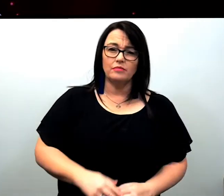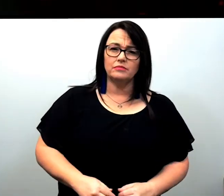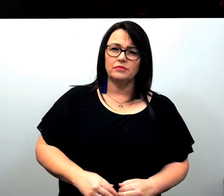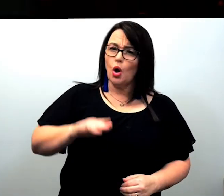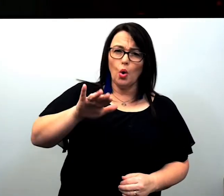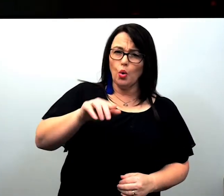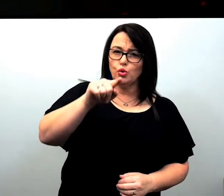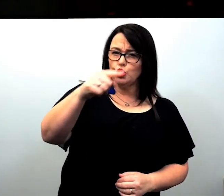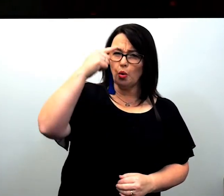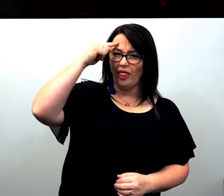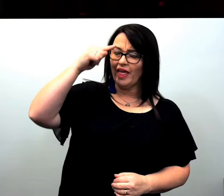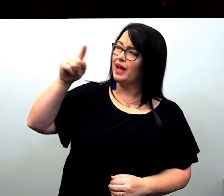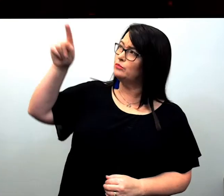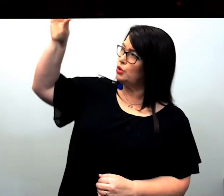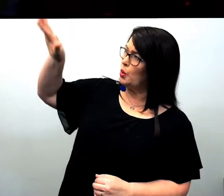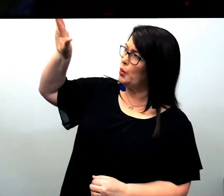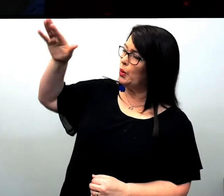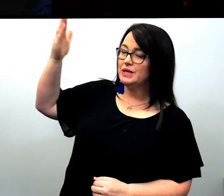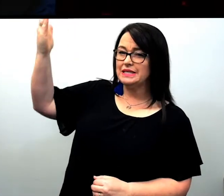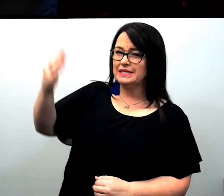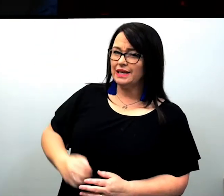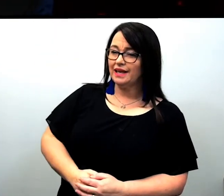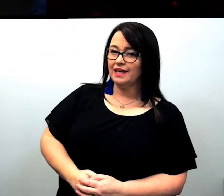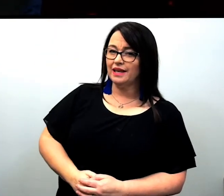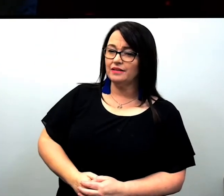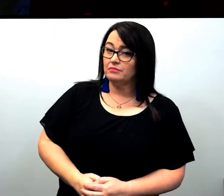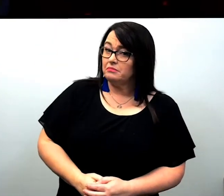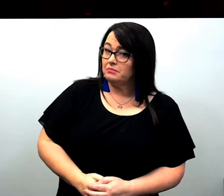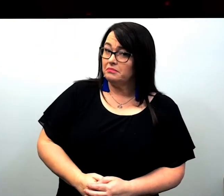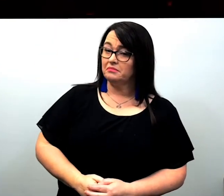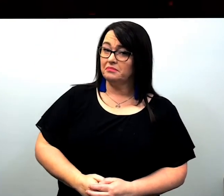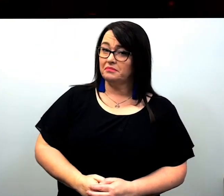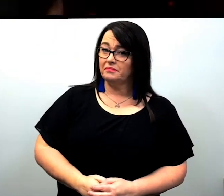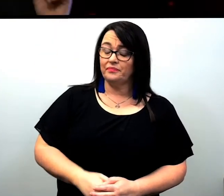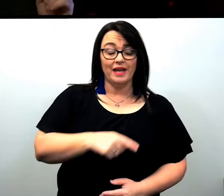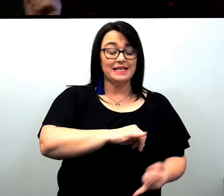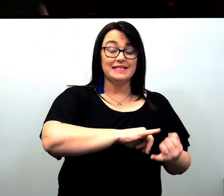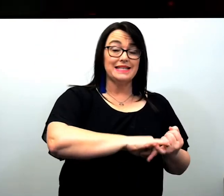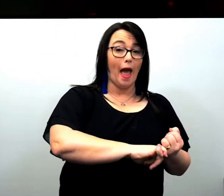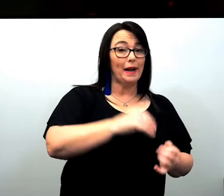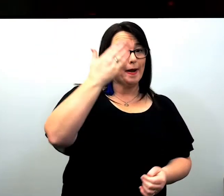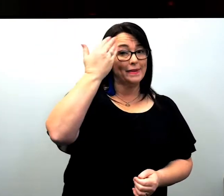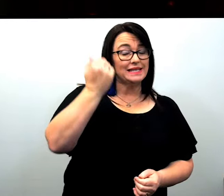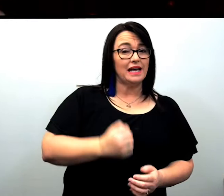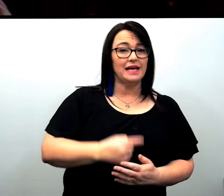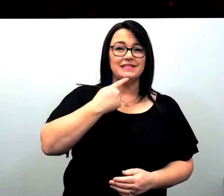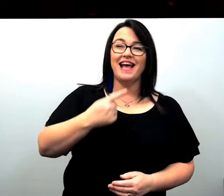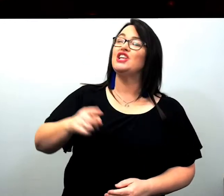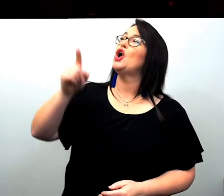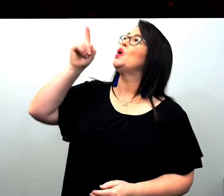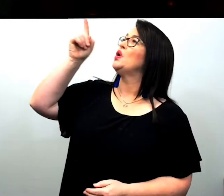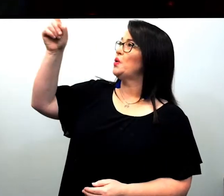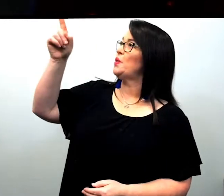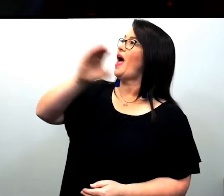is? And the Bible says, and Simon Peter answered and said, you are the Christ, the Son